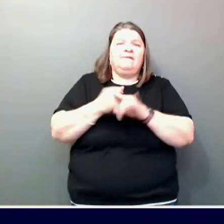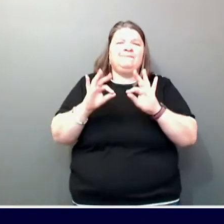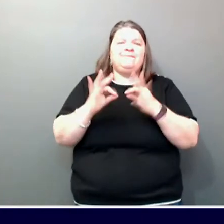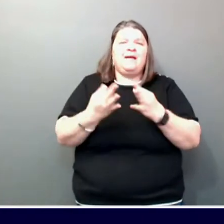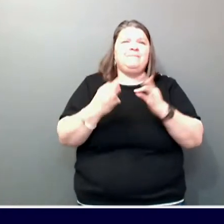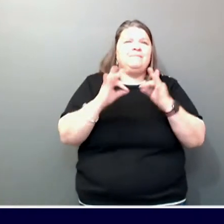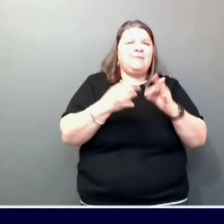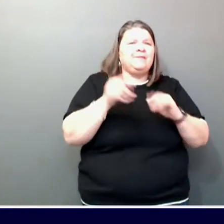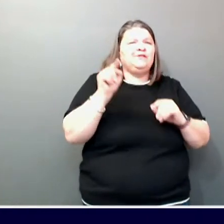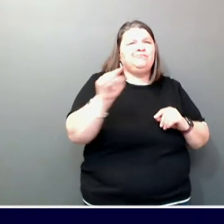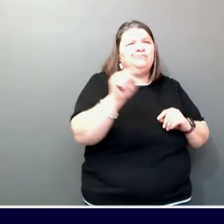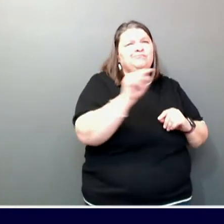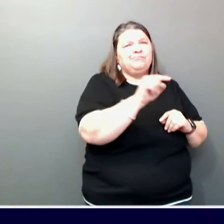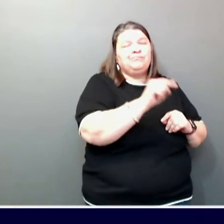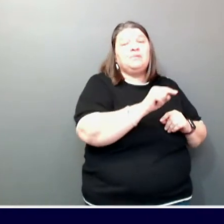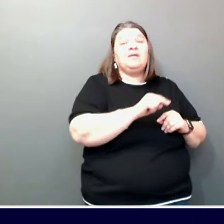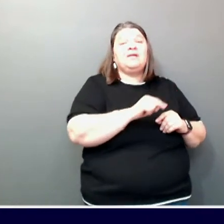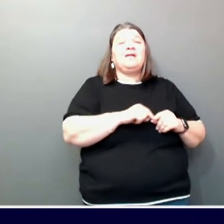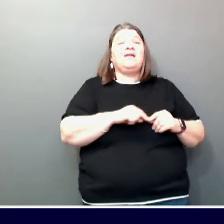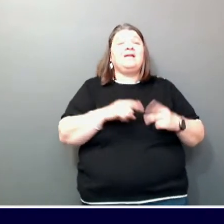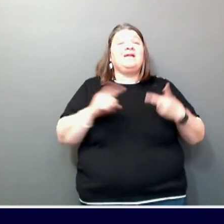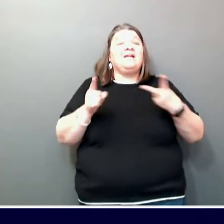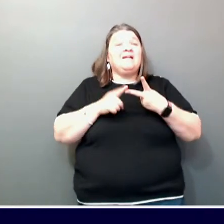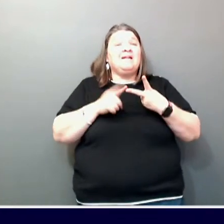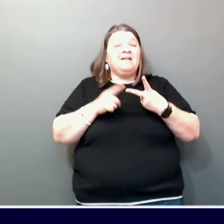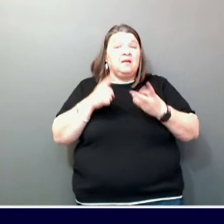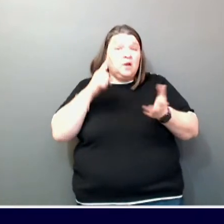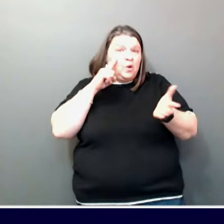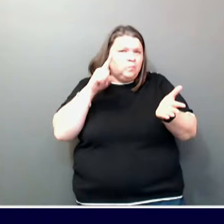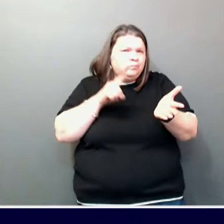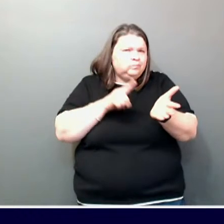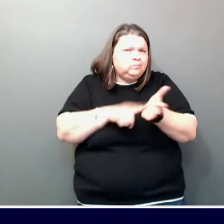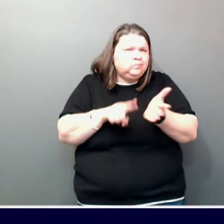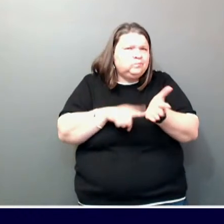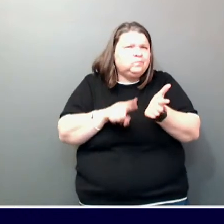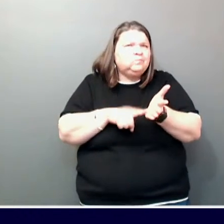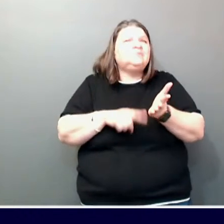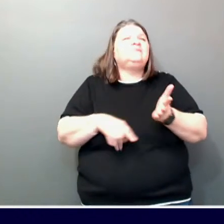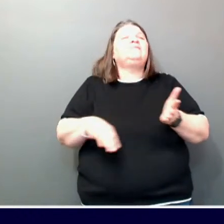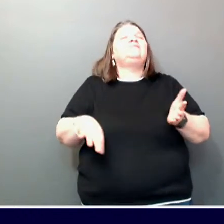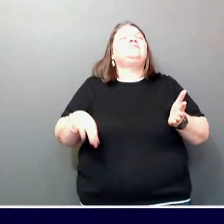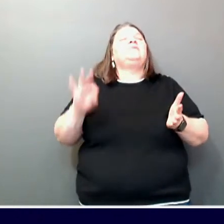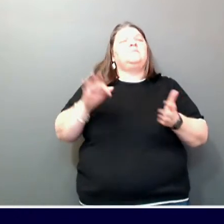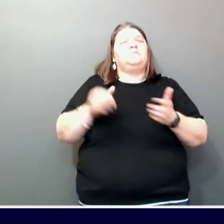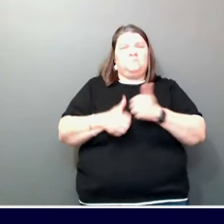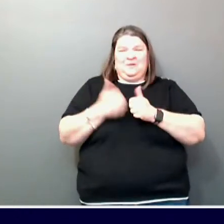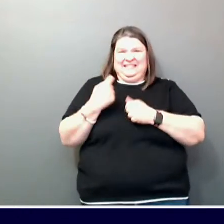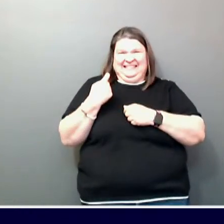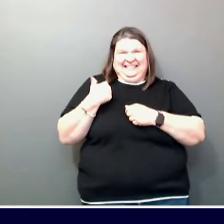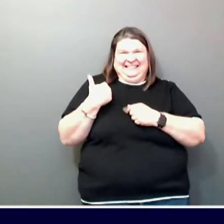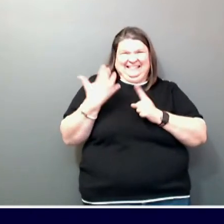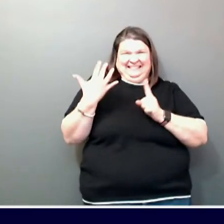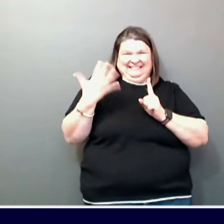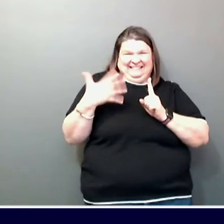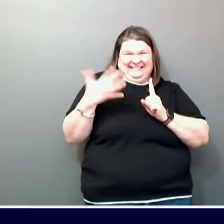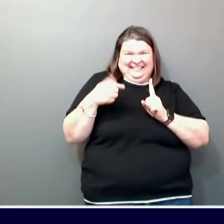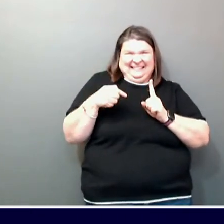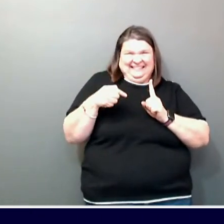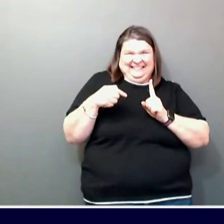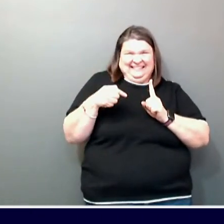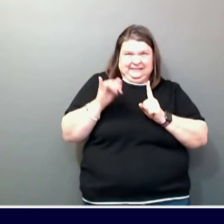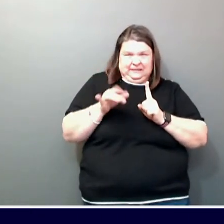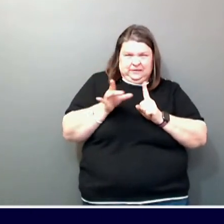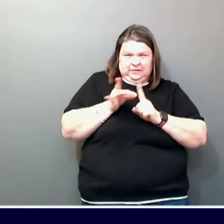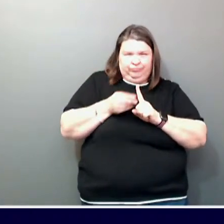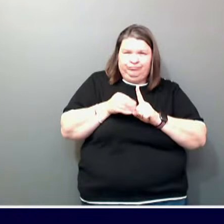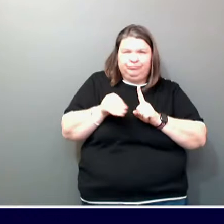evolving data around the fact that it's really those first 5 days that really matter the most. So that's already out in the wild.